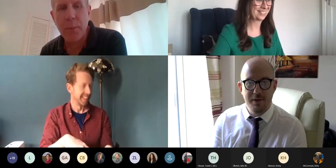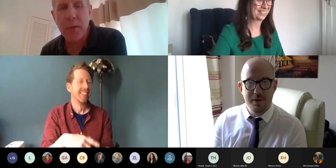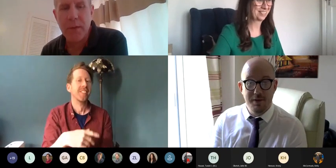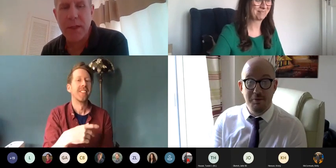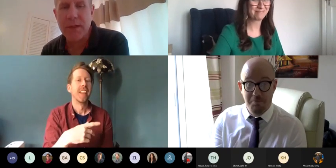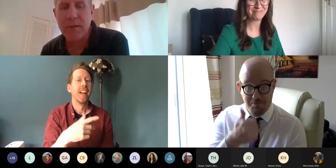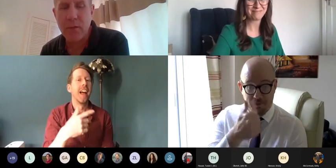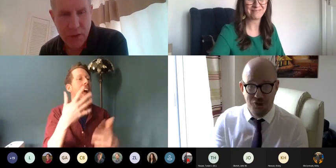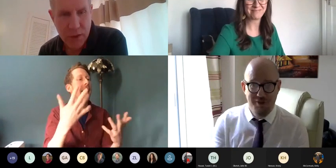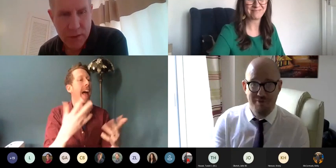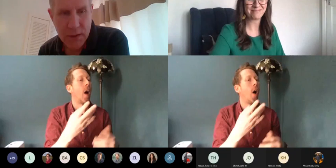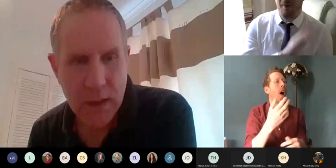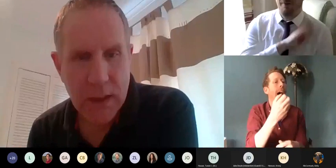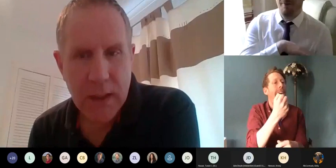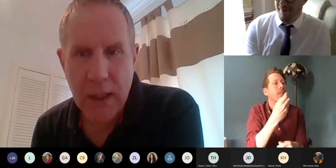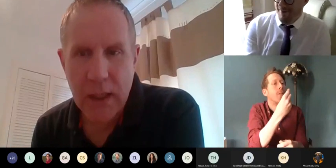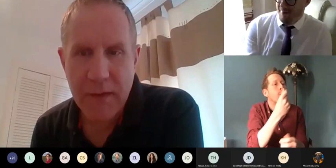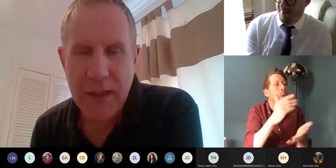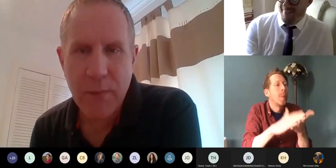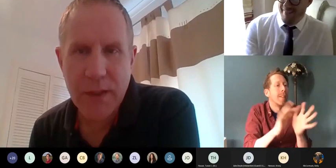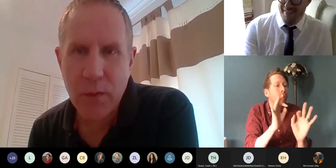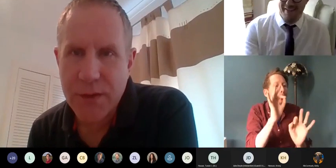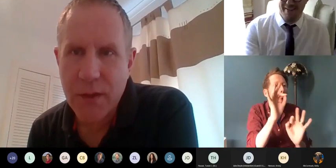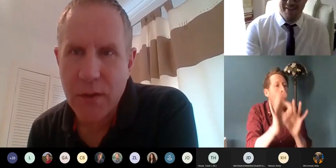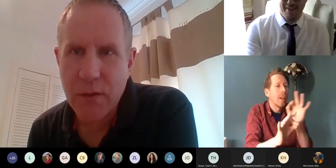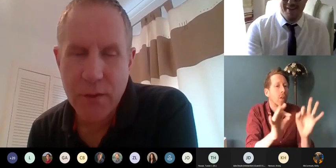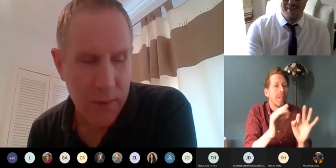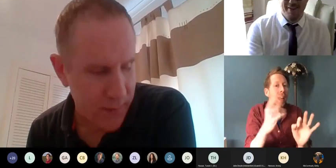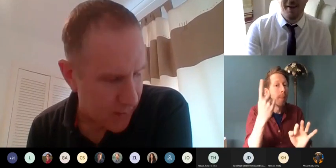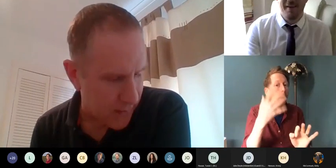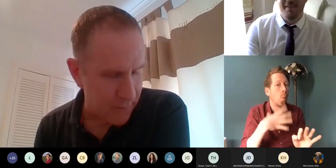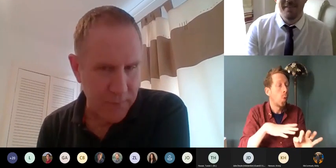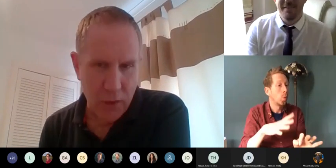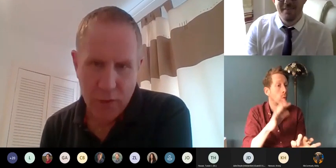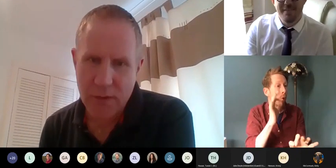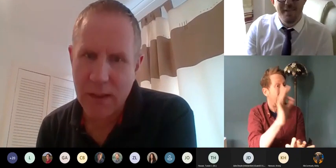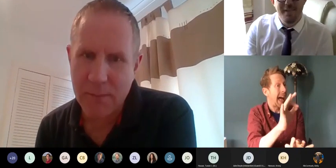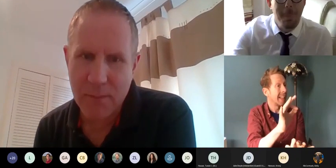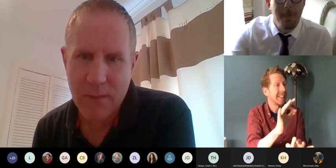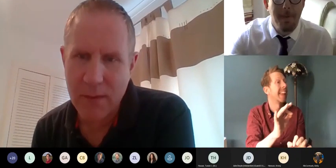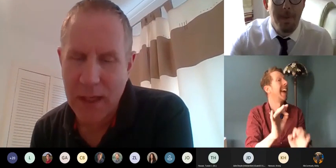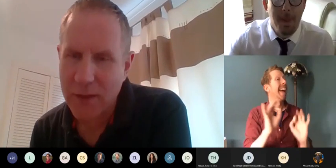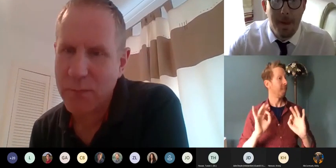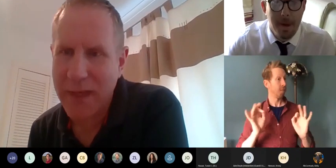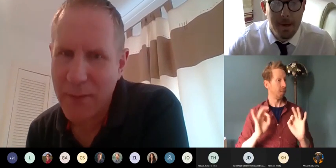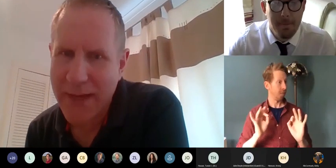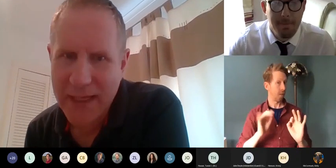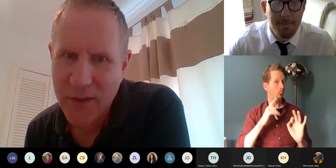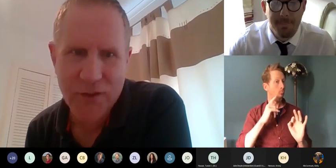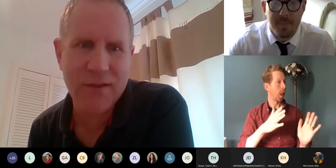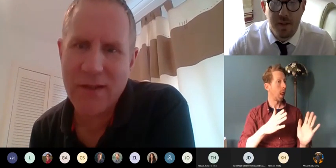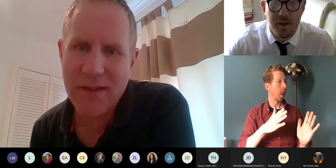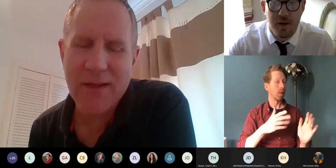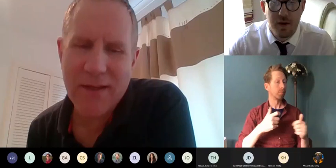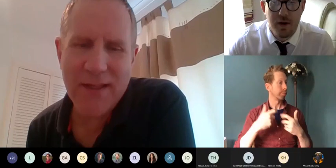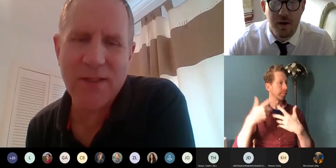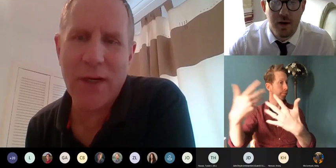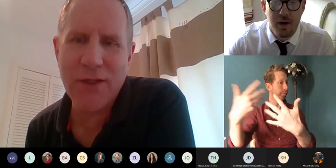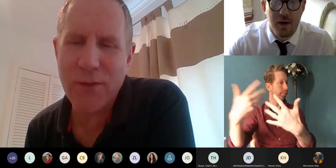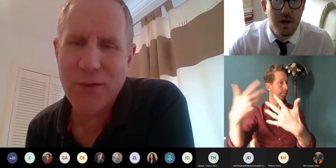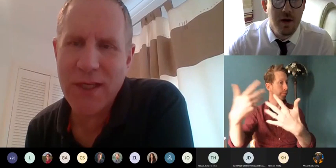got time for a couple of minutes of questions if anybody wants to ask anything. If not, I'll just plough ahead